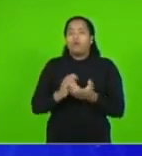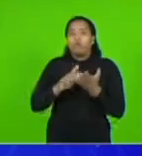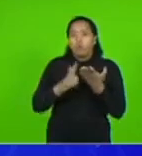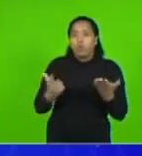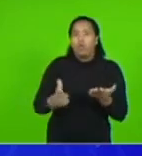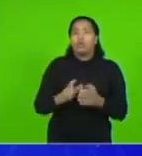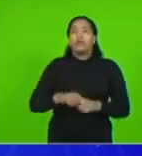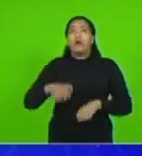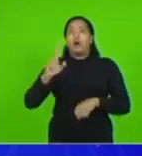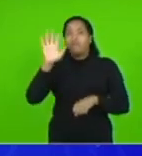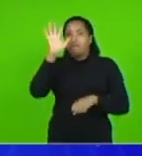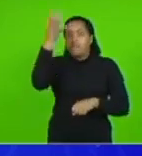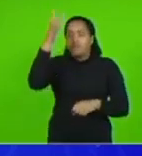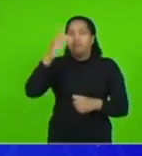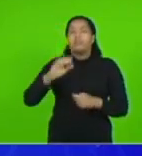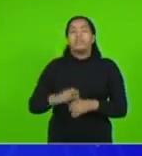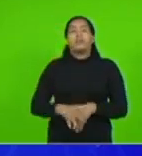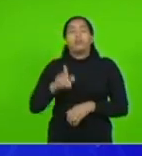In Minas Gerais,